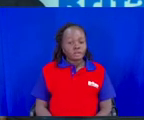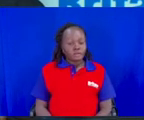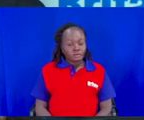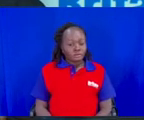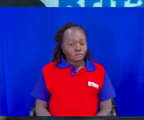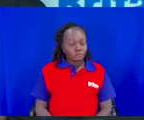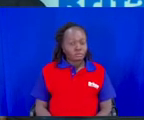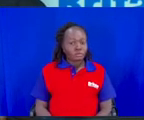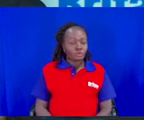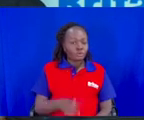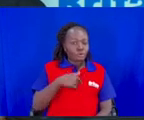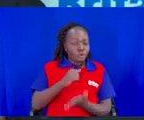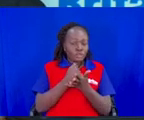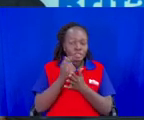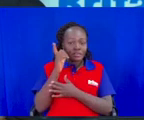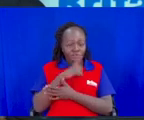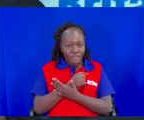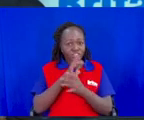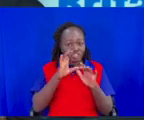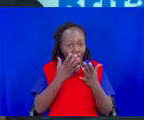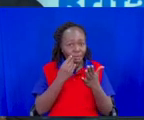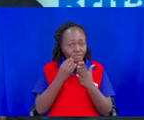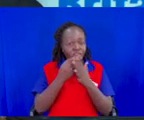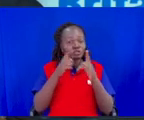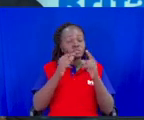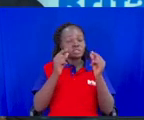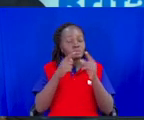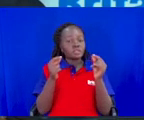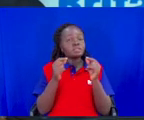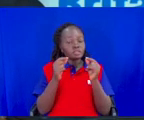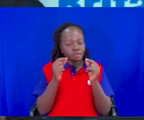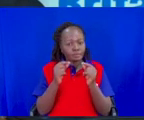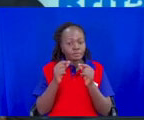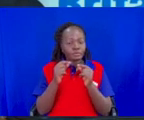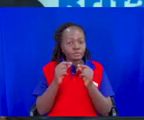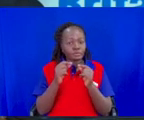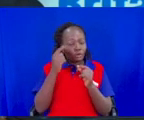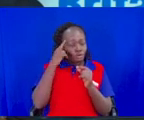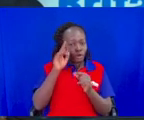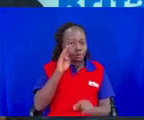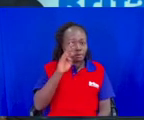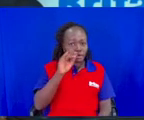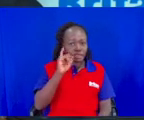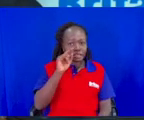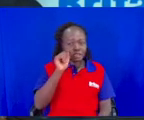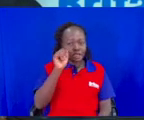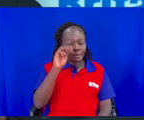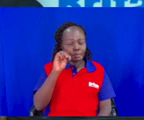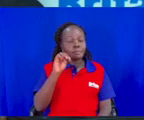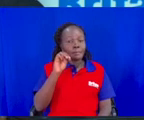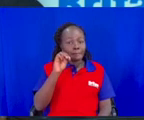We've audited the accompanying financial statements of British American Money Market